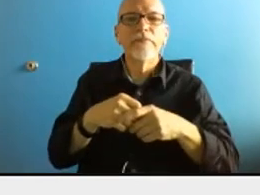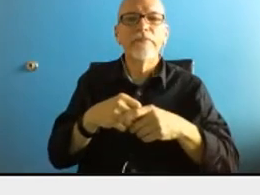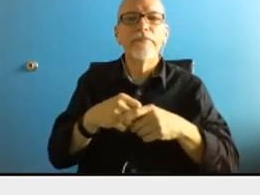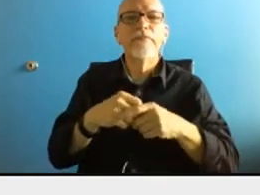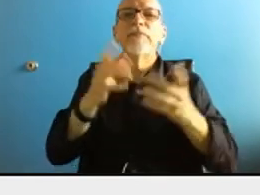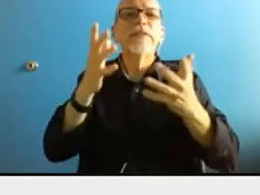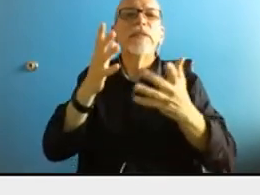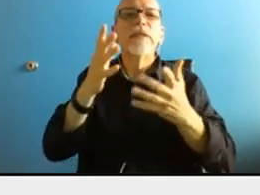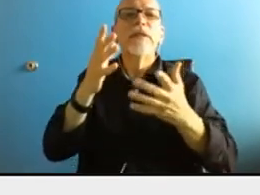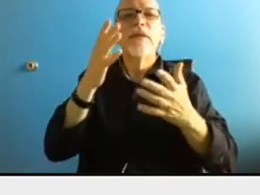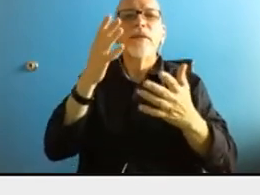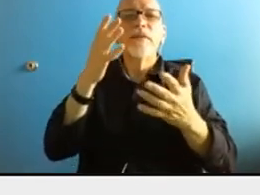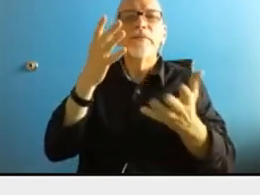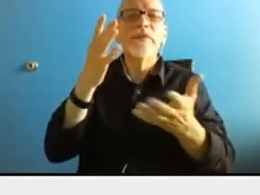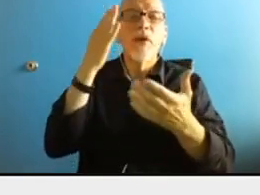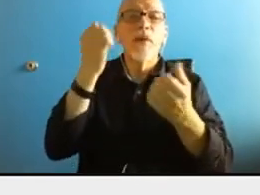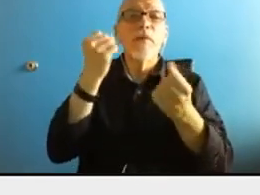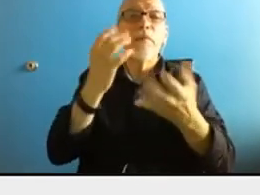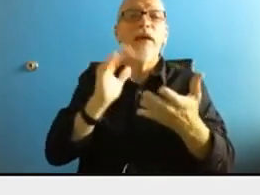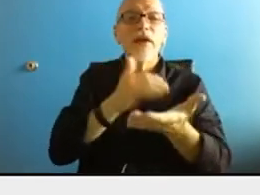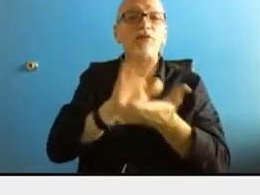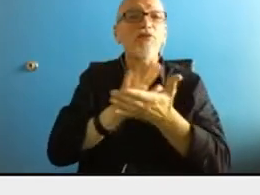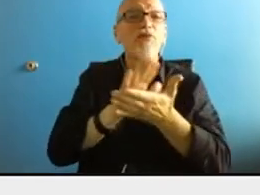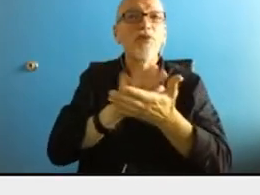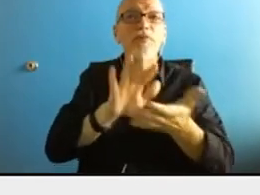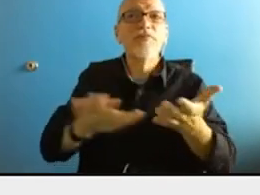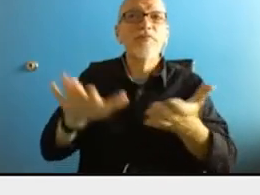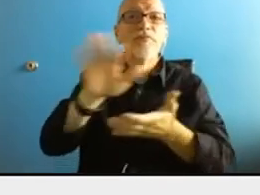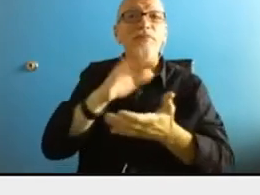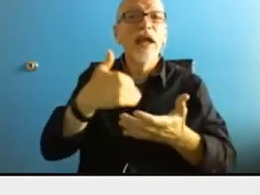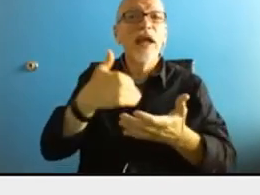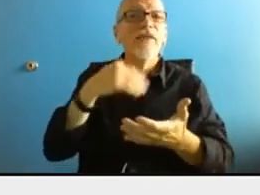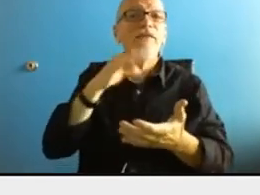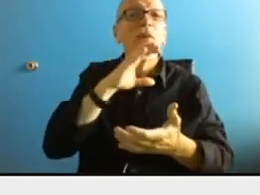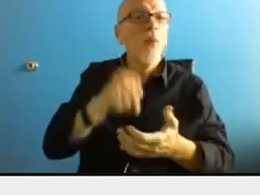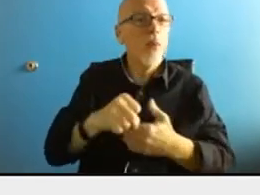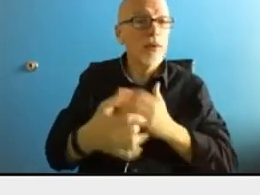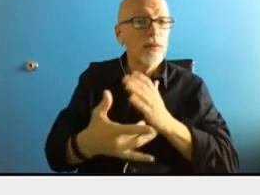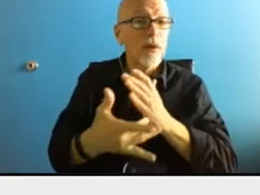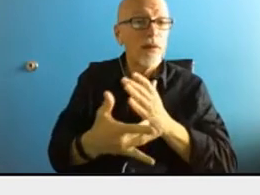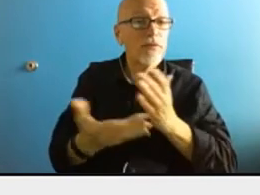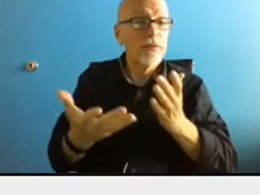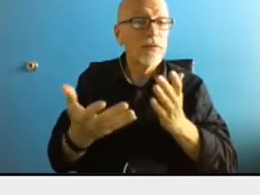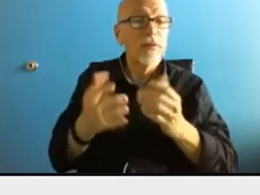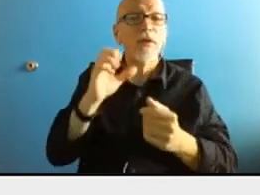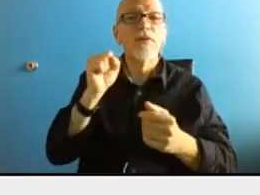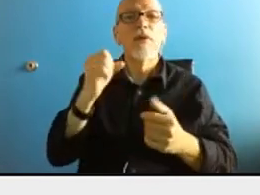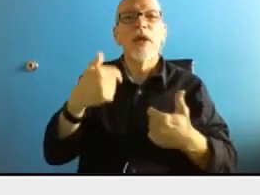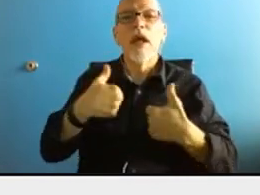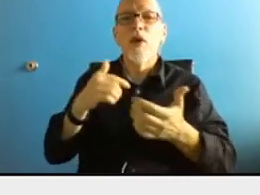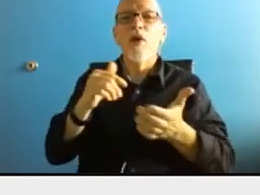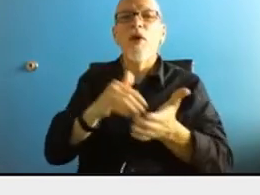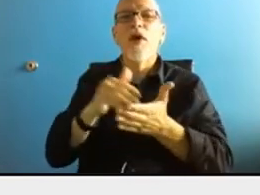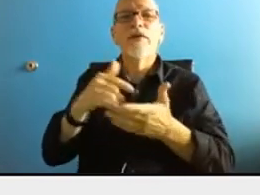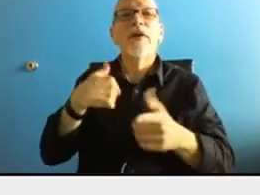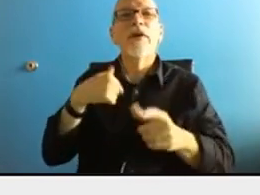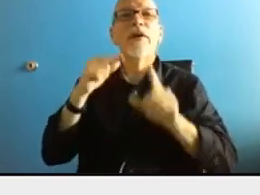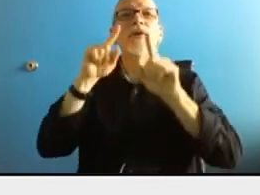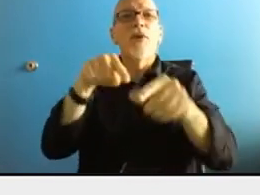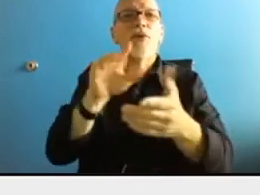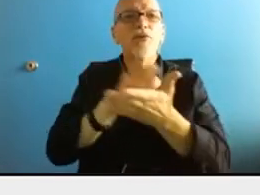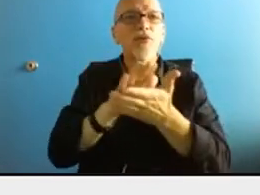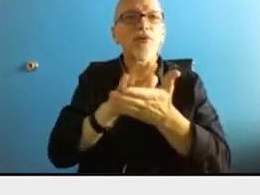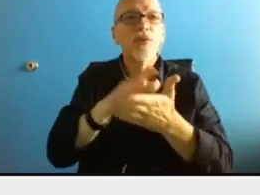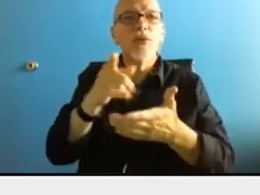top of the fact that a lot of our schools have outdated technology. So I very often have gone to schools that would be like,